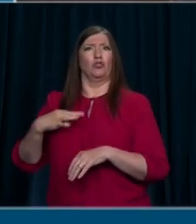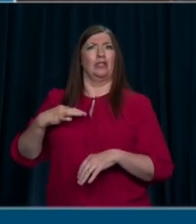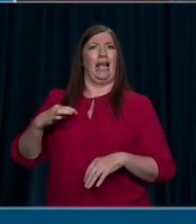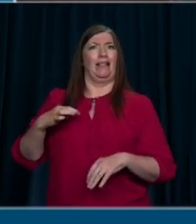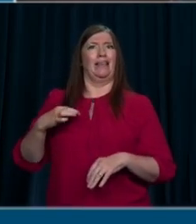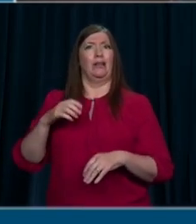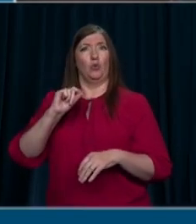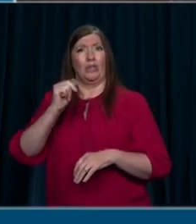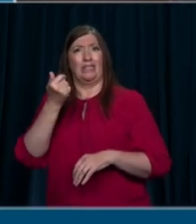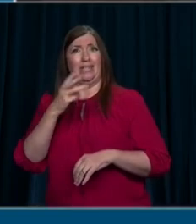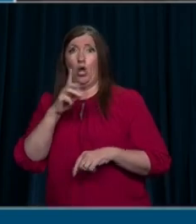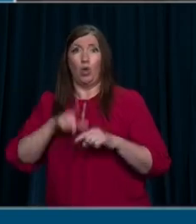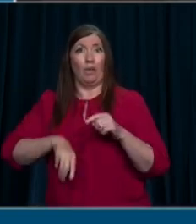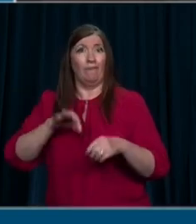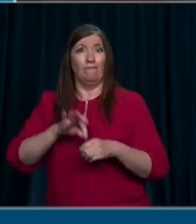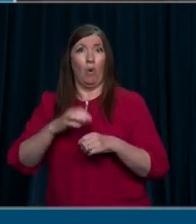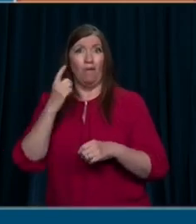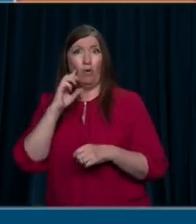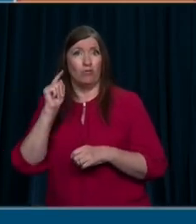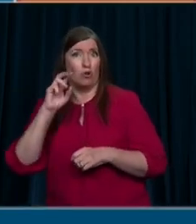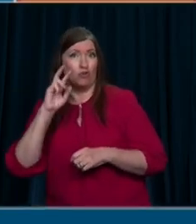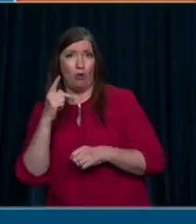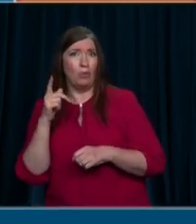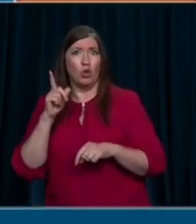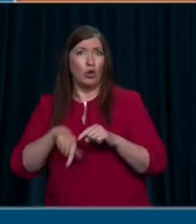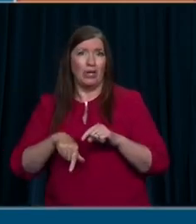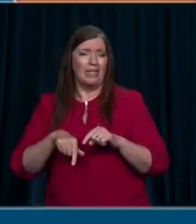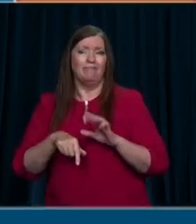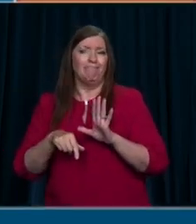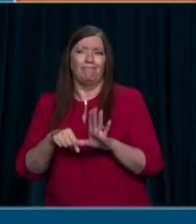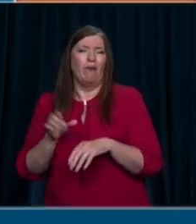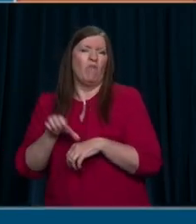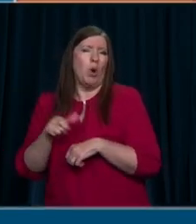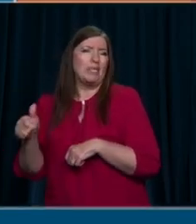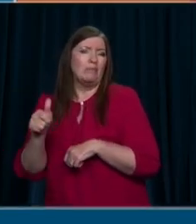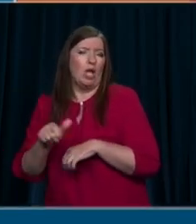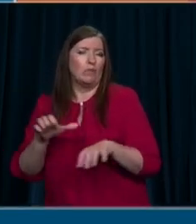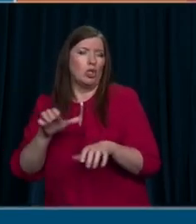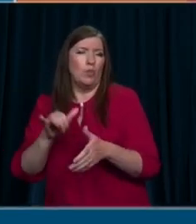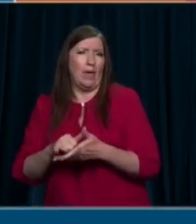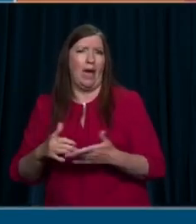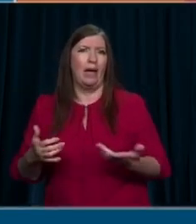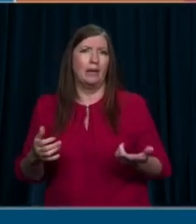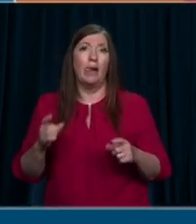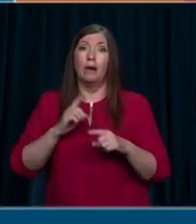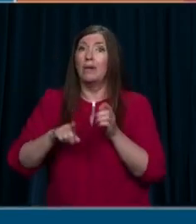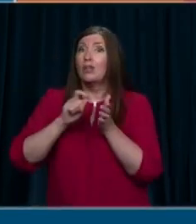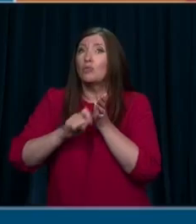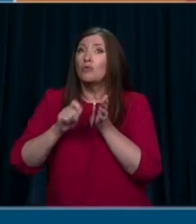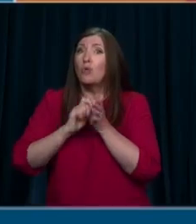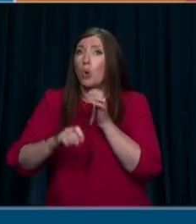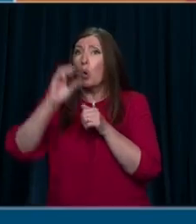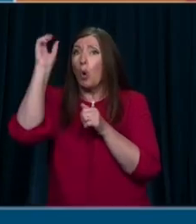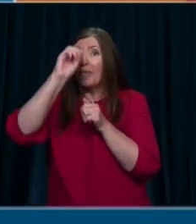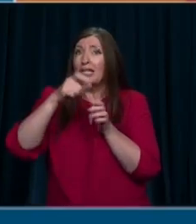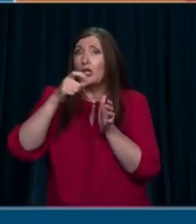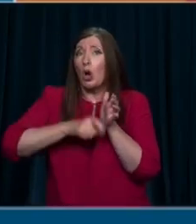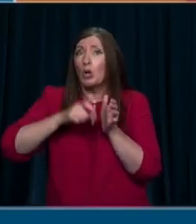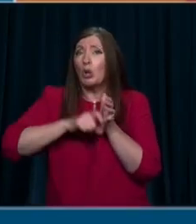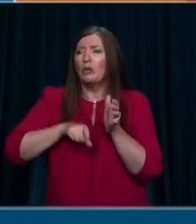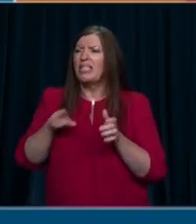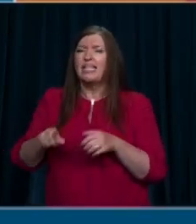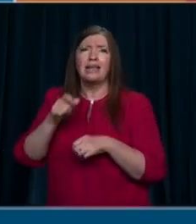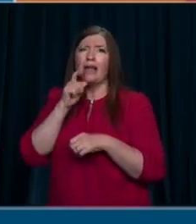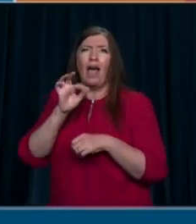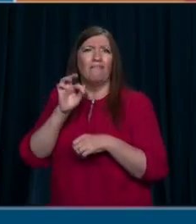couldn't vote for Trump. He couldn't bring himself to do it, and also wrote op-eds about how he was unfit to be president,